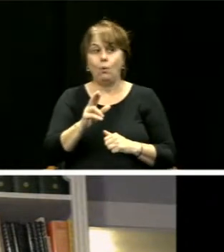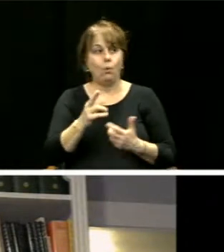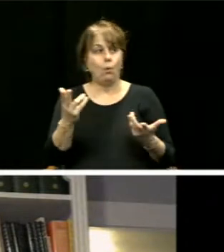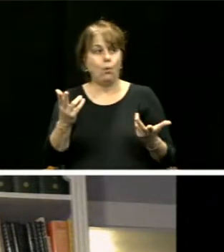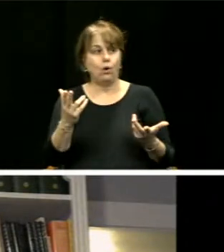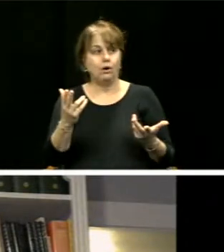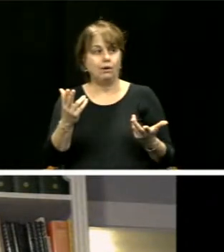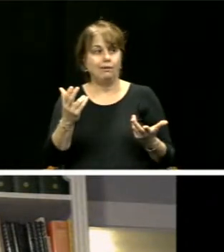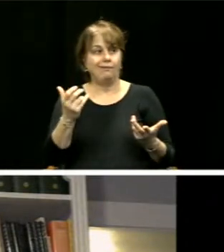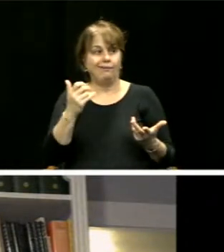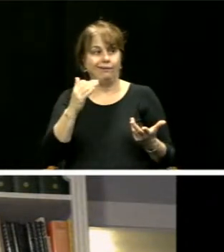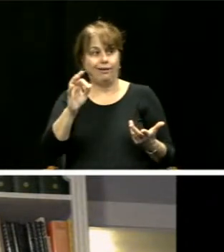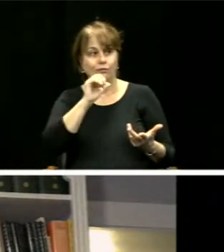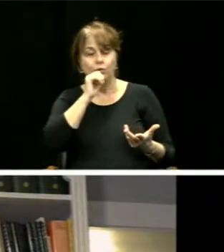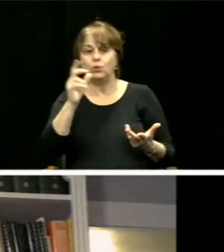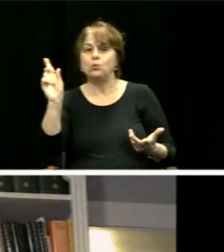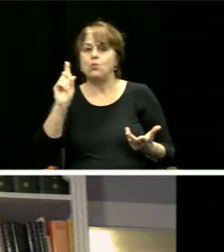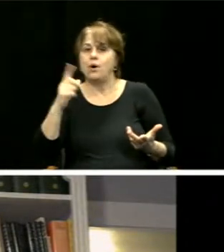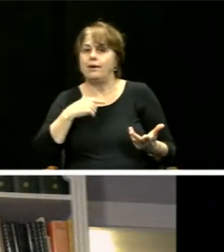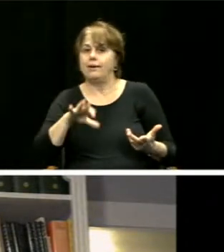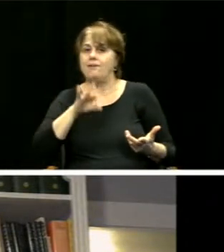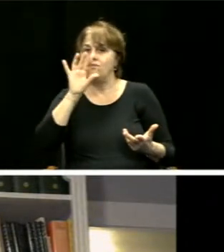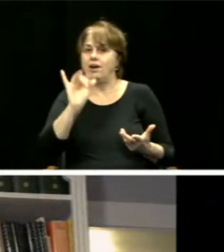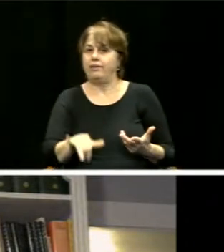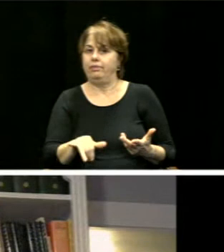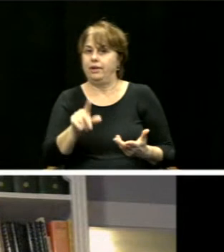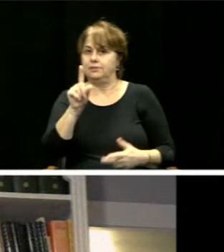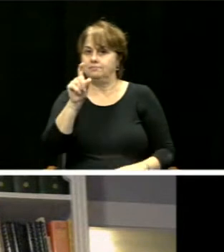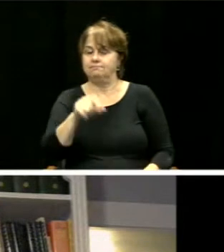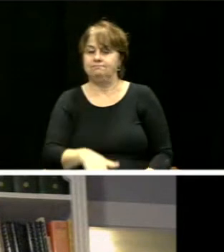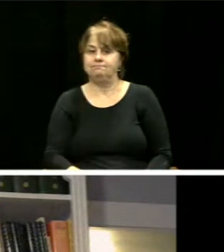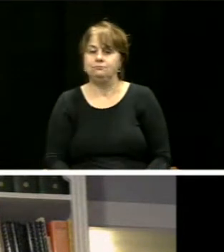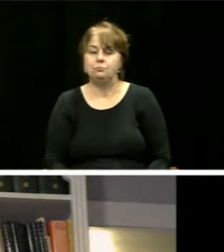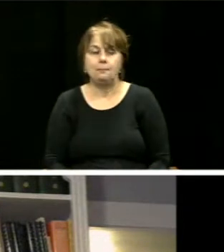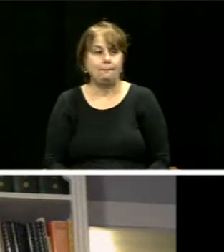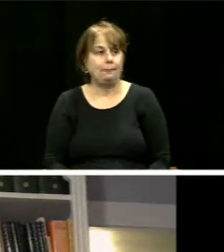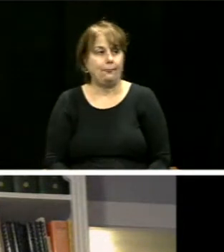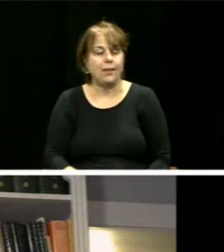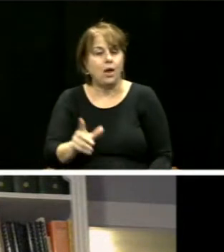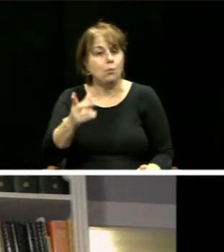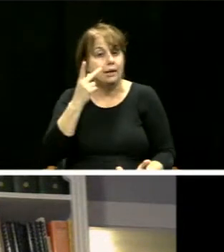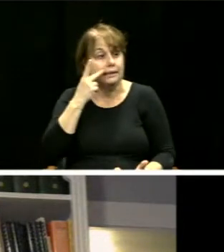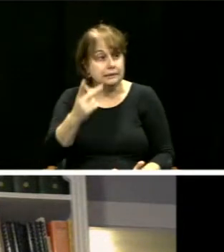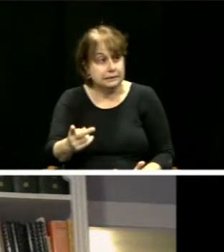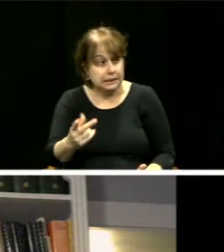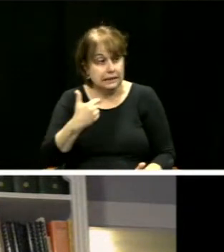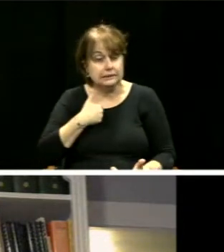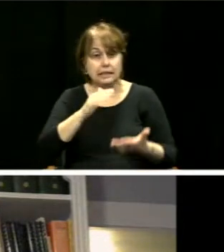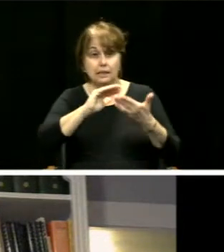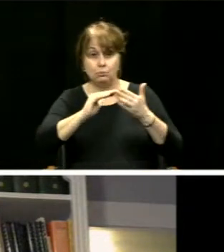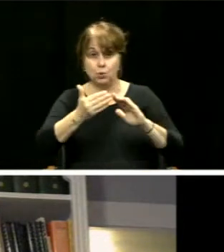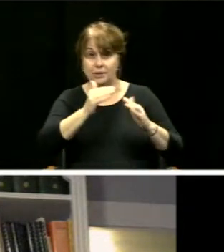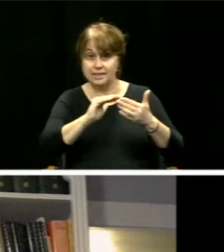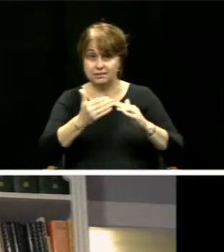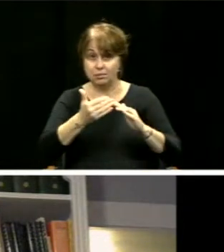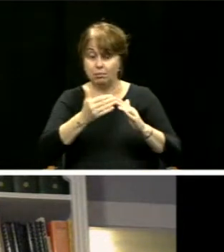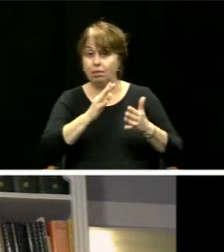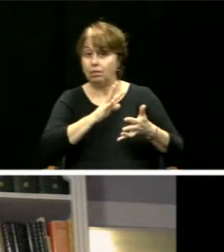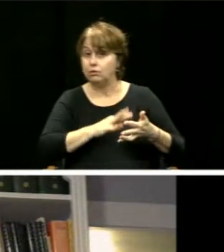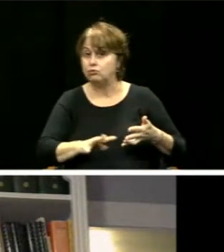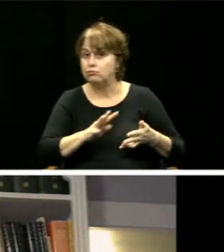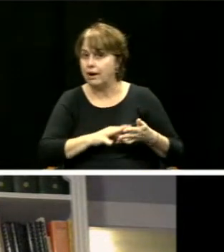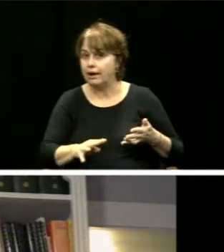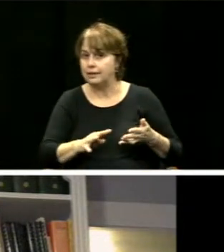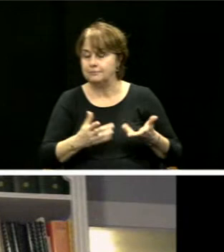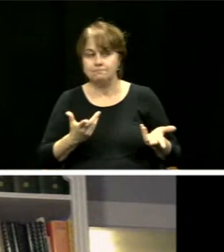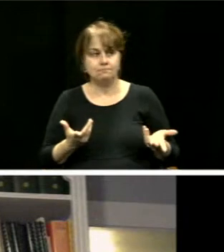on the spot, where do I go to find that? To see whether it is a municipal drain? I